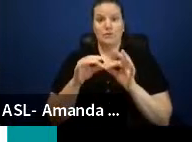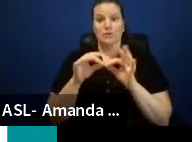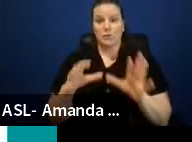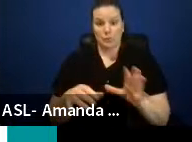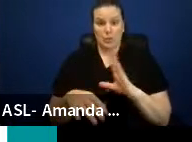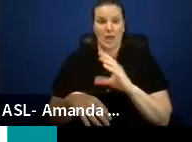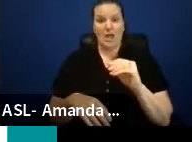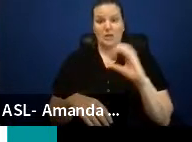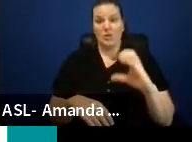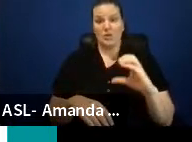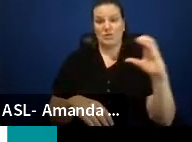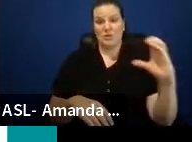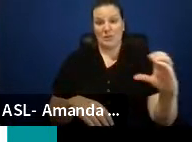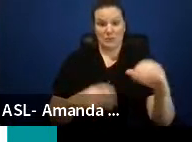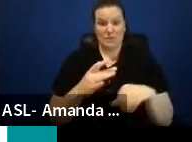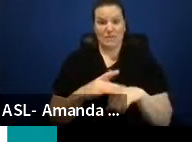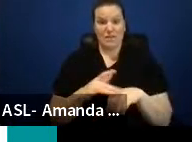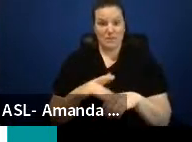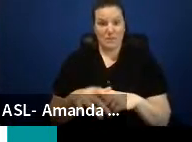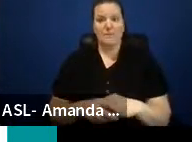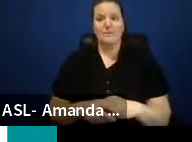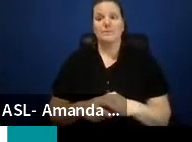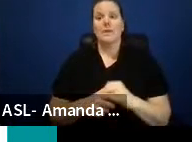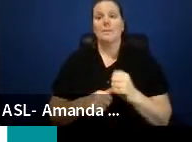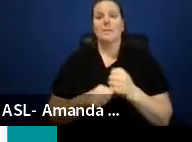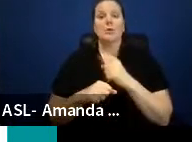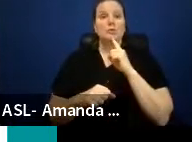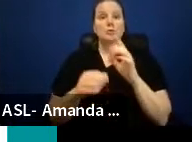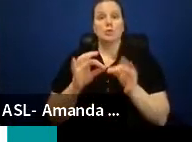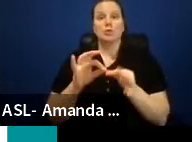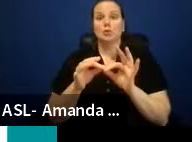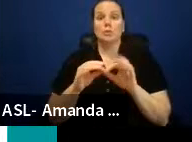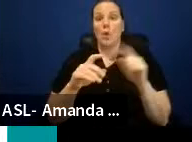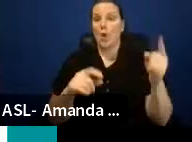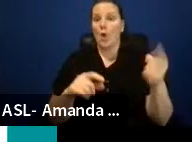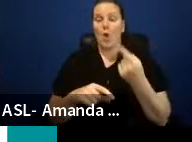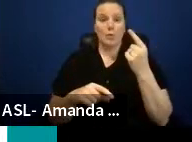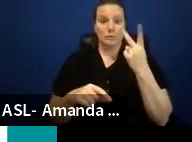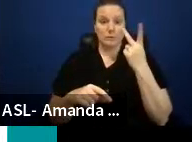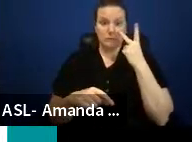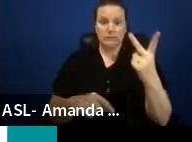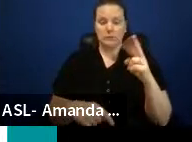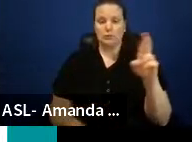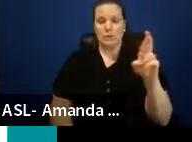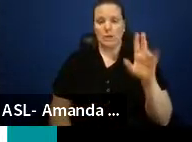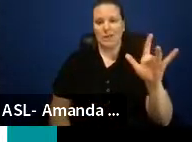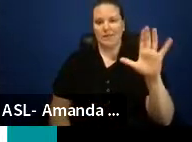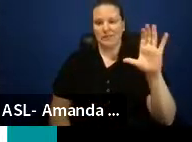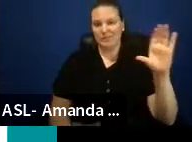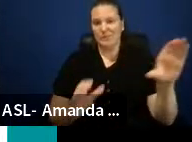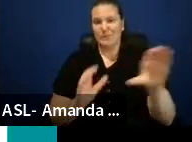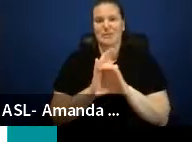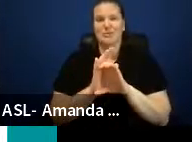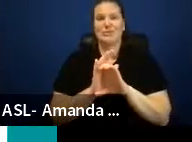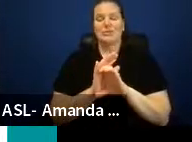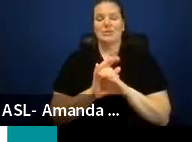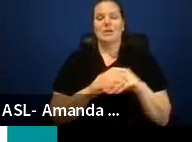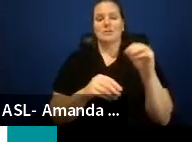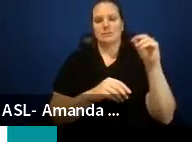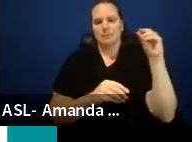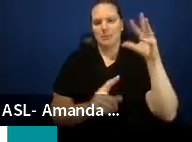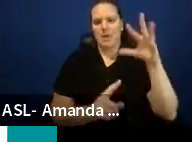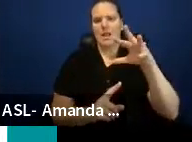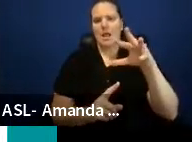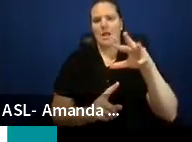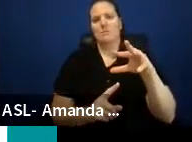addition to closed captioning available. To make sure the interpreter is always visible, please right-click their video and select Spotlight Video. For